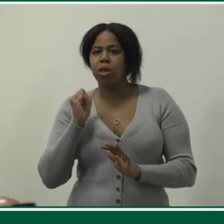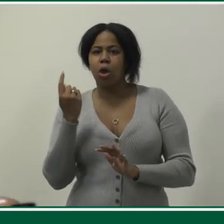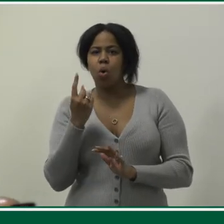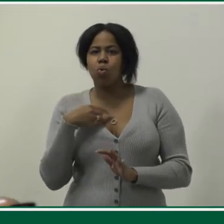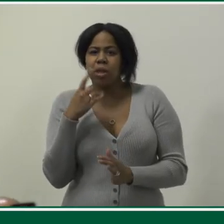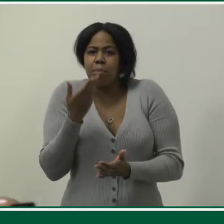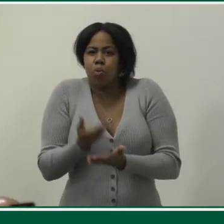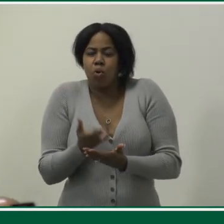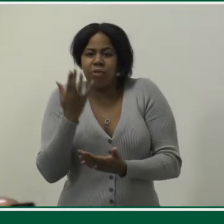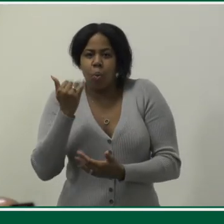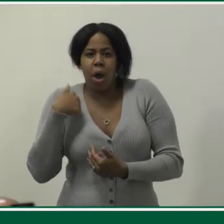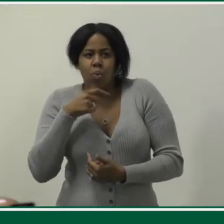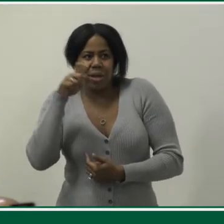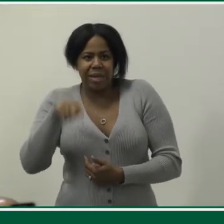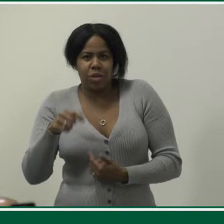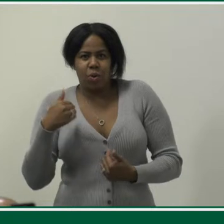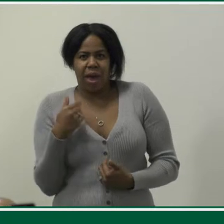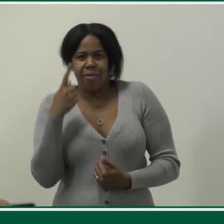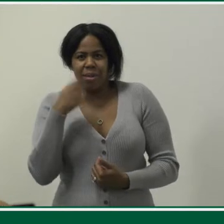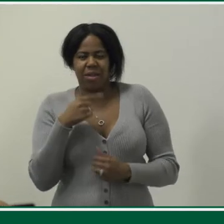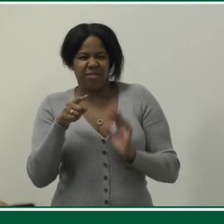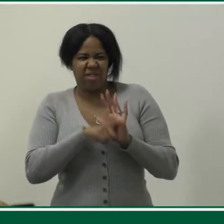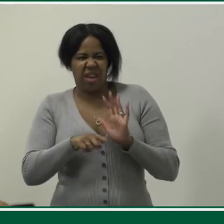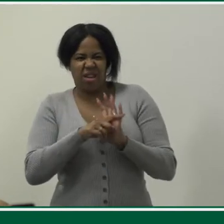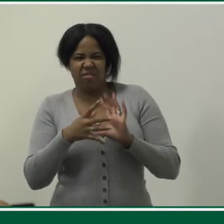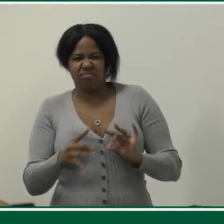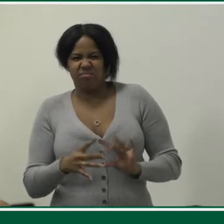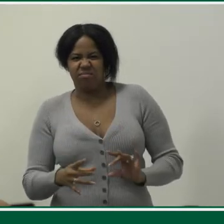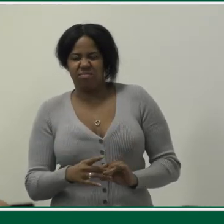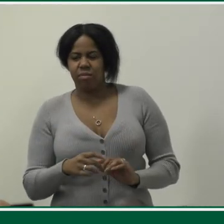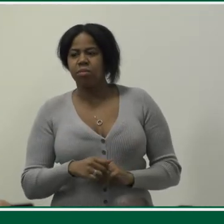of why we have to create a settling experience here. Okay?